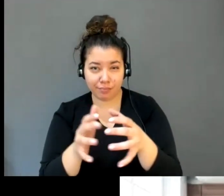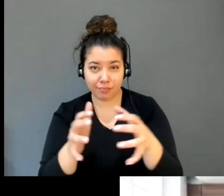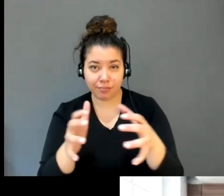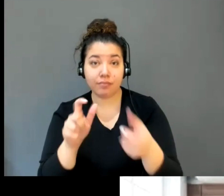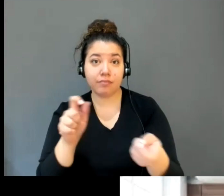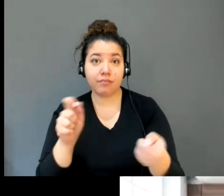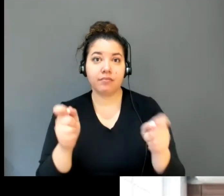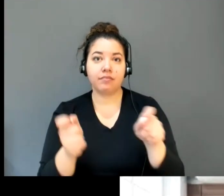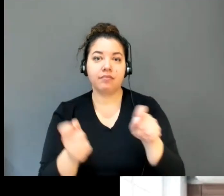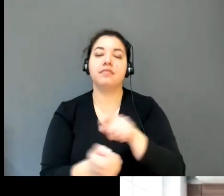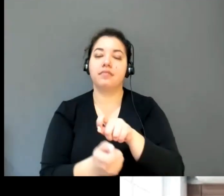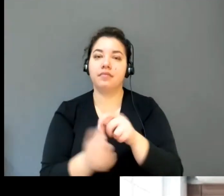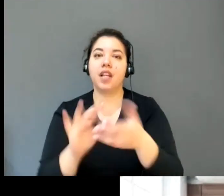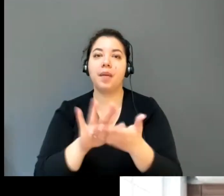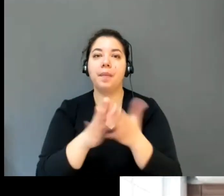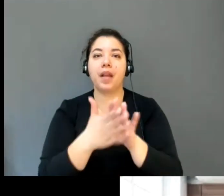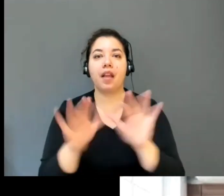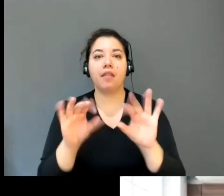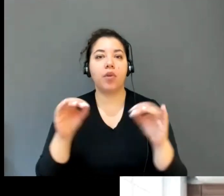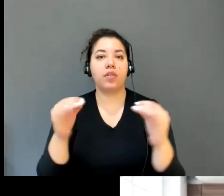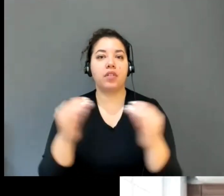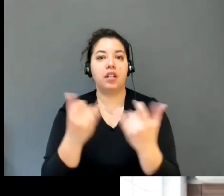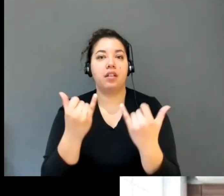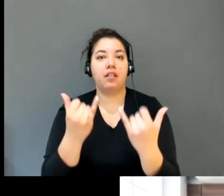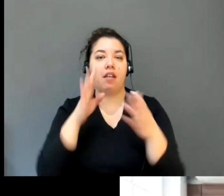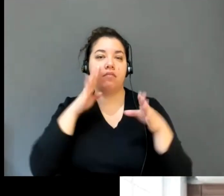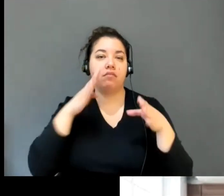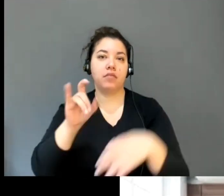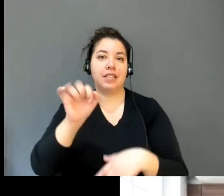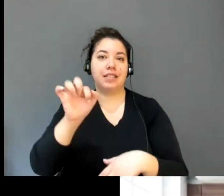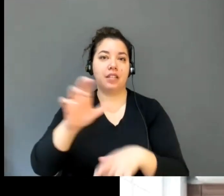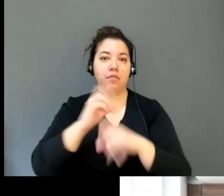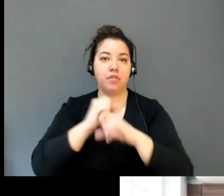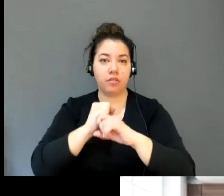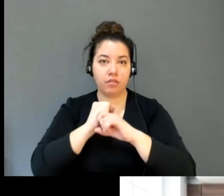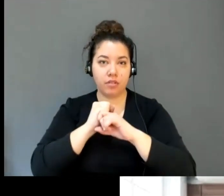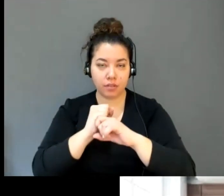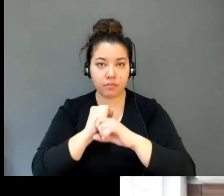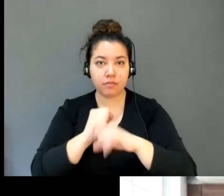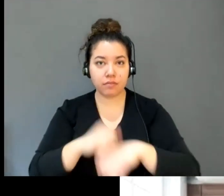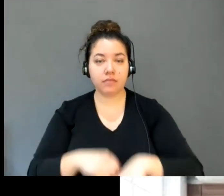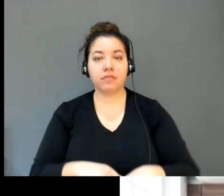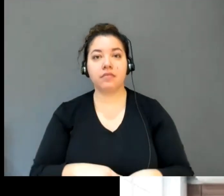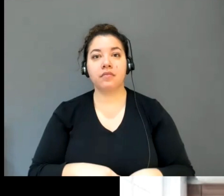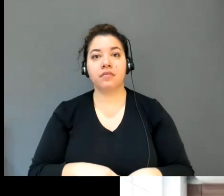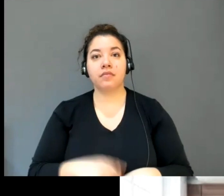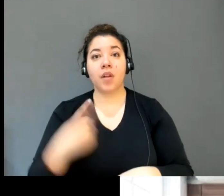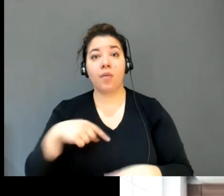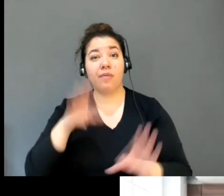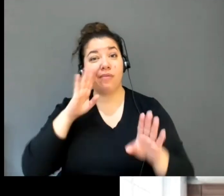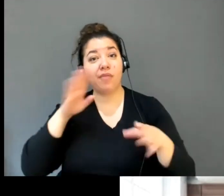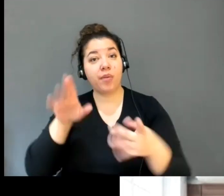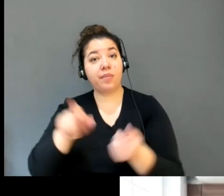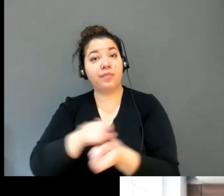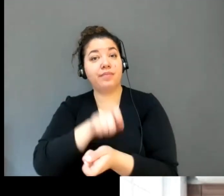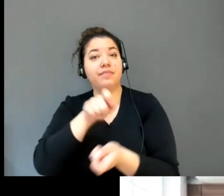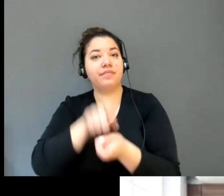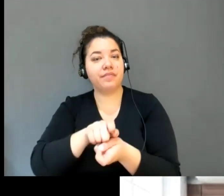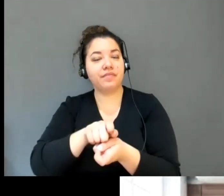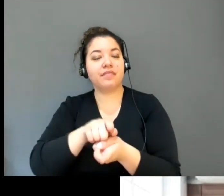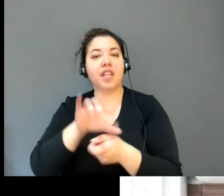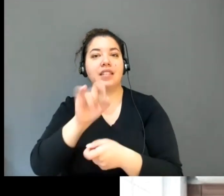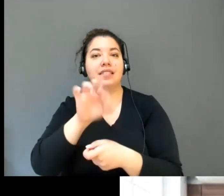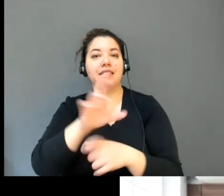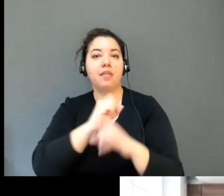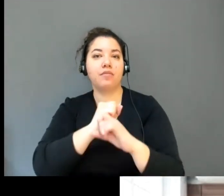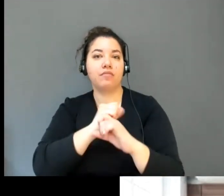into an organization that really focuses on cybersecurity and particularly cybersecurity and compliance